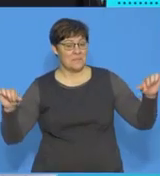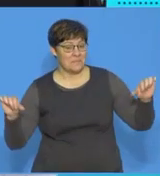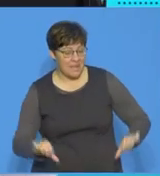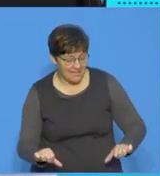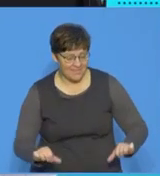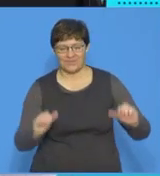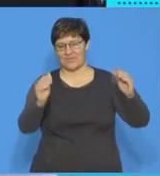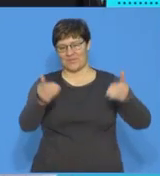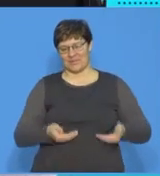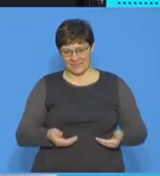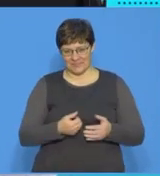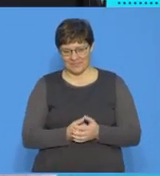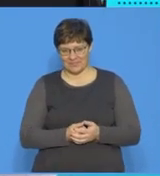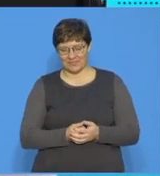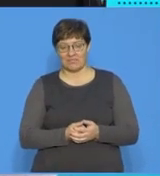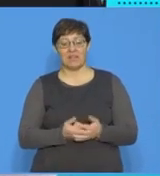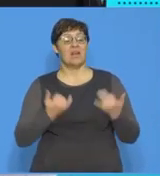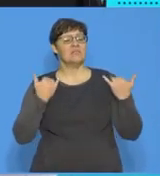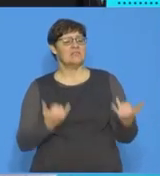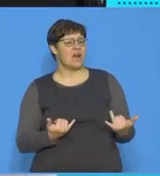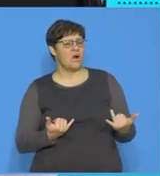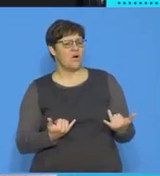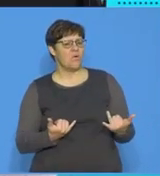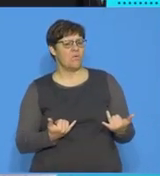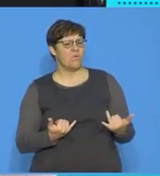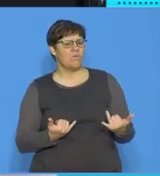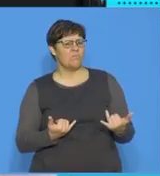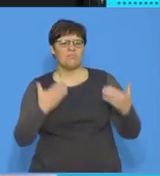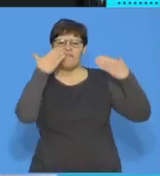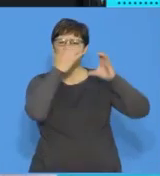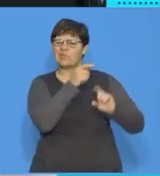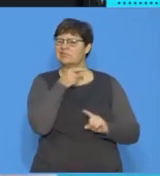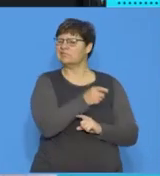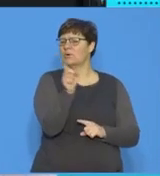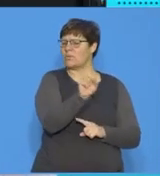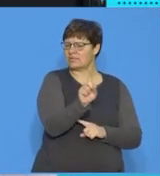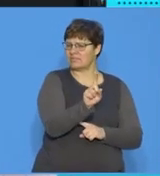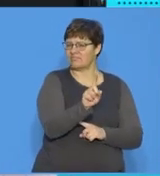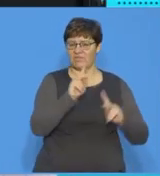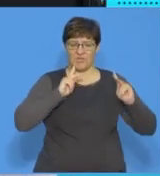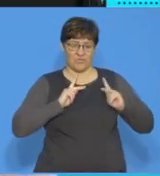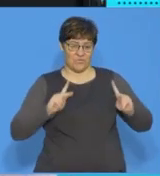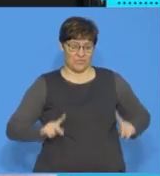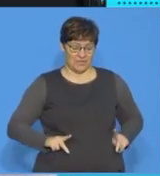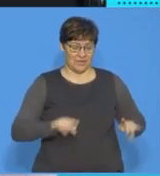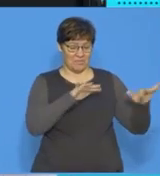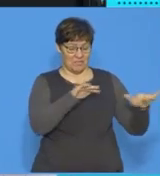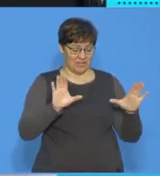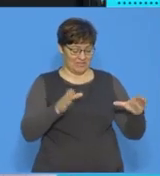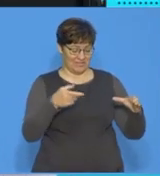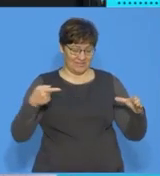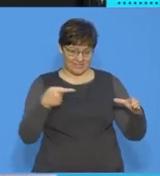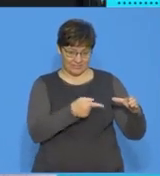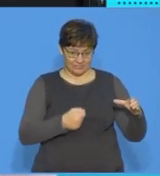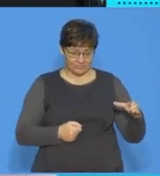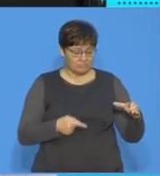Welcome back. We are looking at human populations. We've looked at how humans